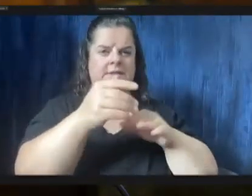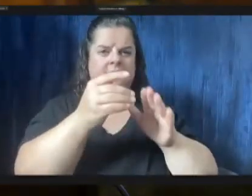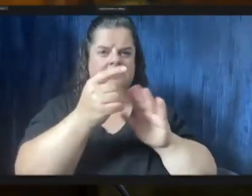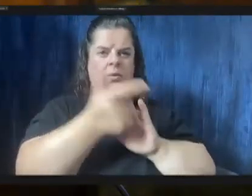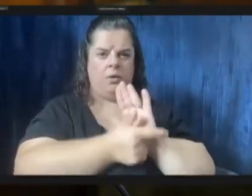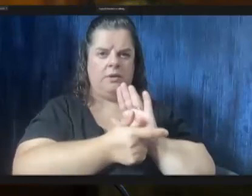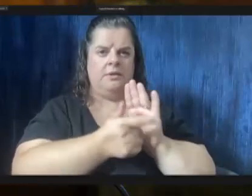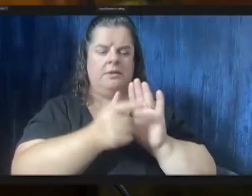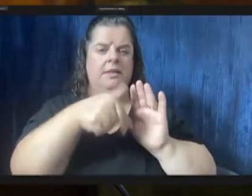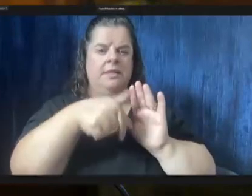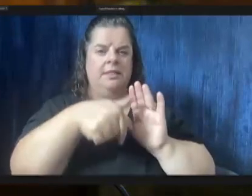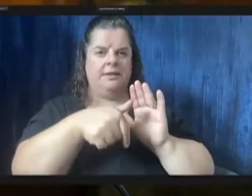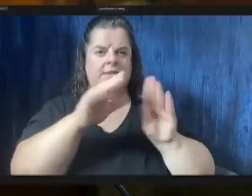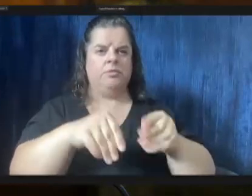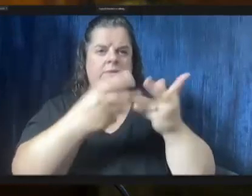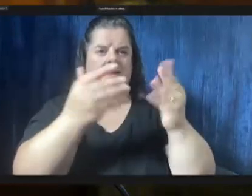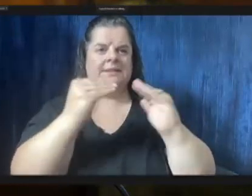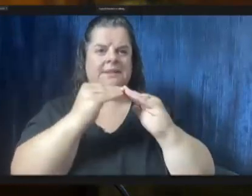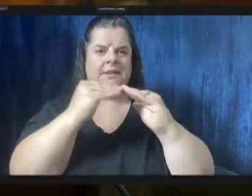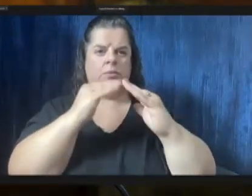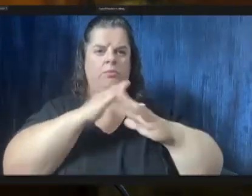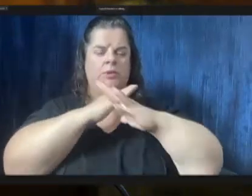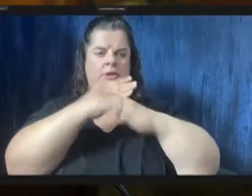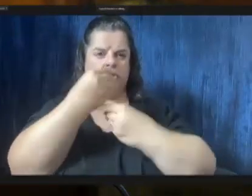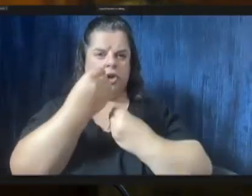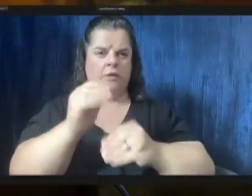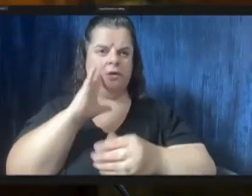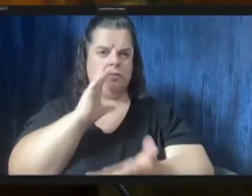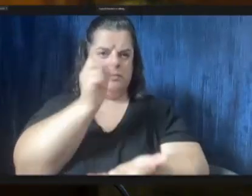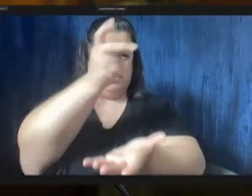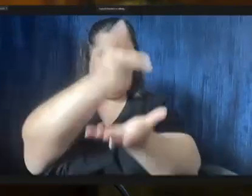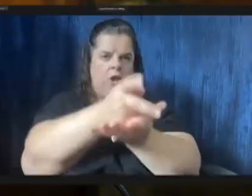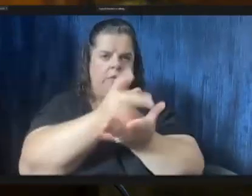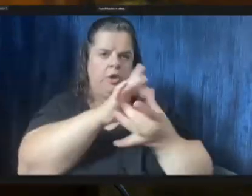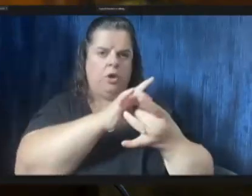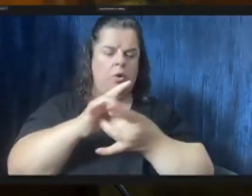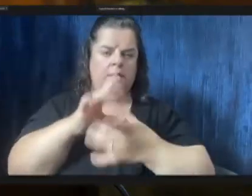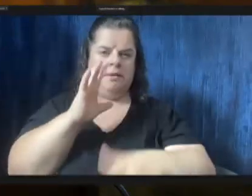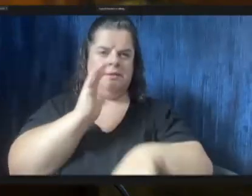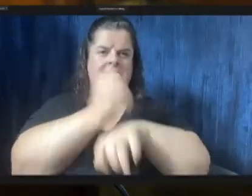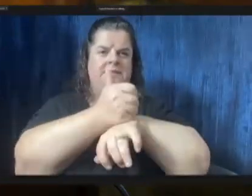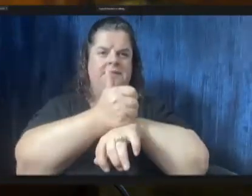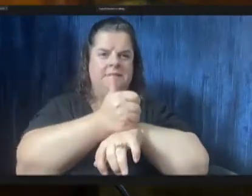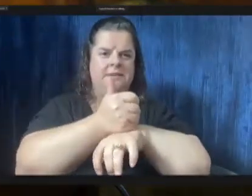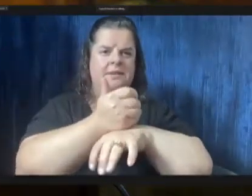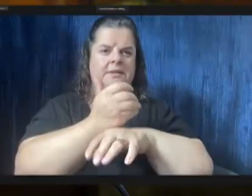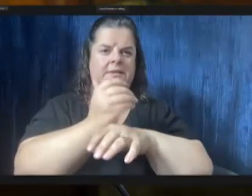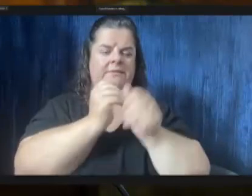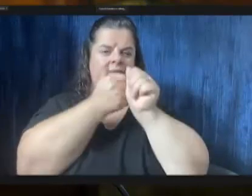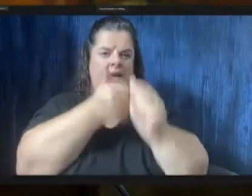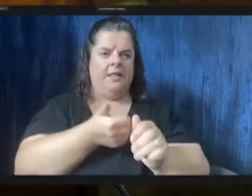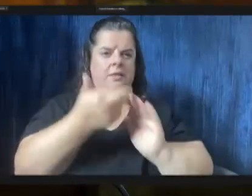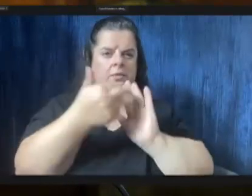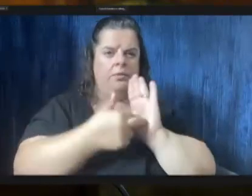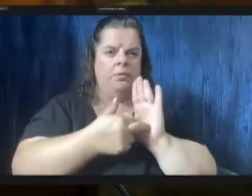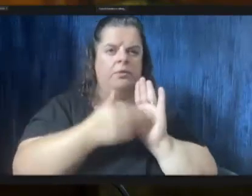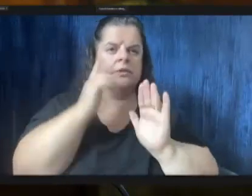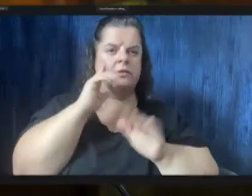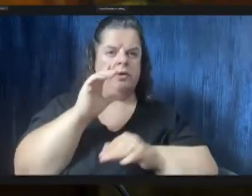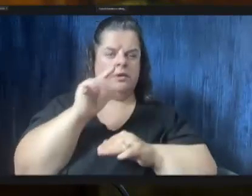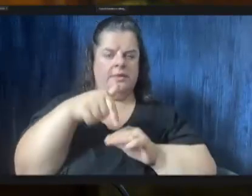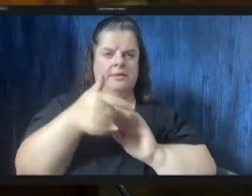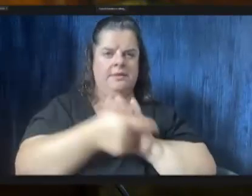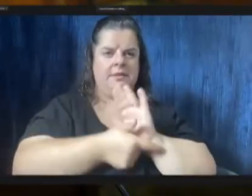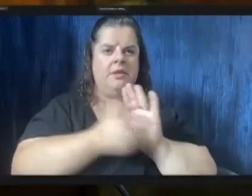that the Office of Equal Protection shall be authorized to coordinate implementation and compliance with this ordinance, and shall